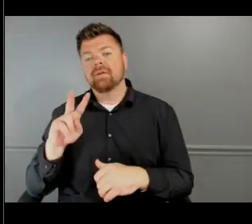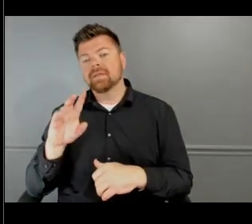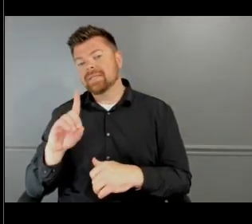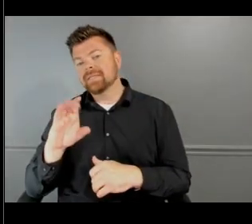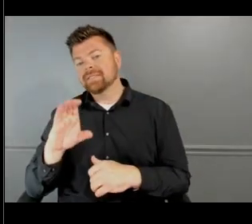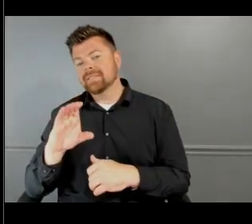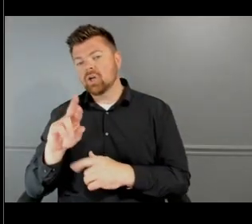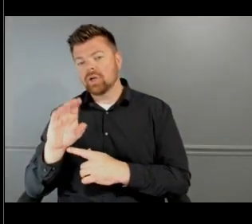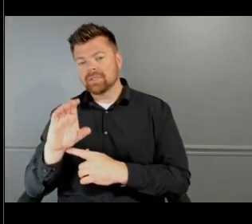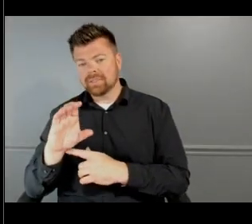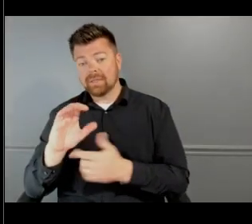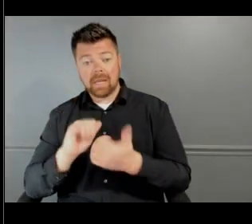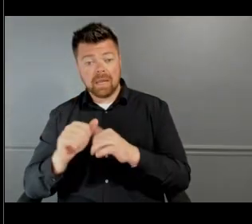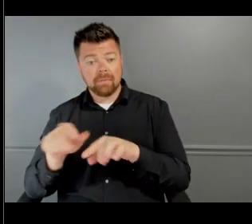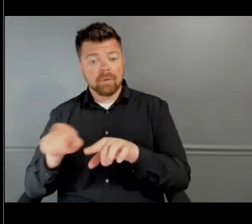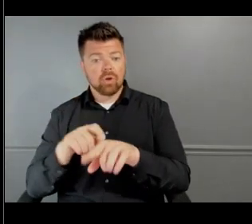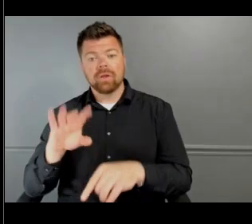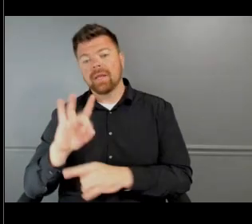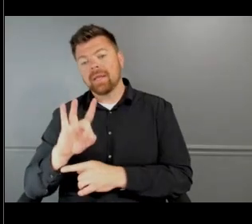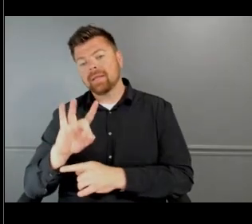by calling